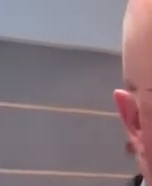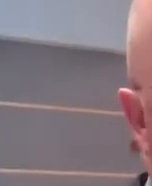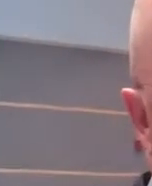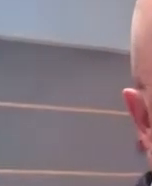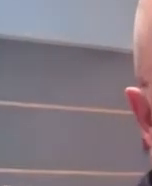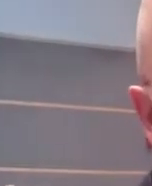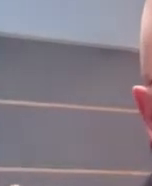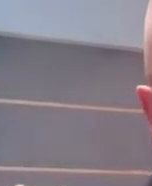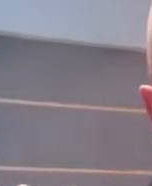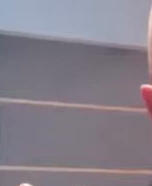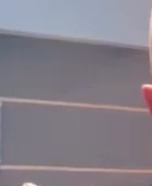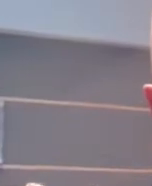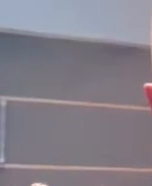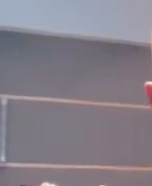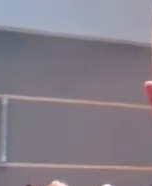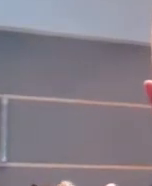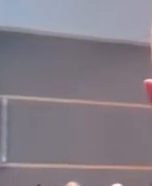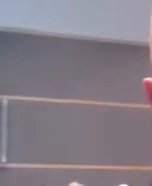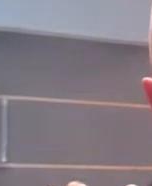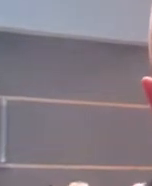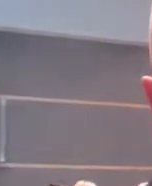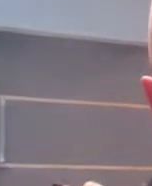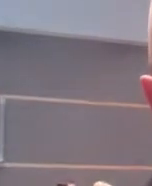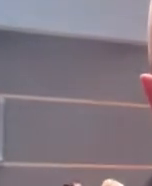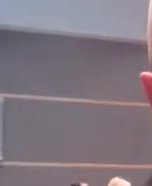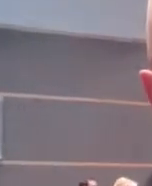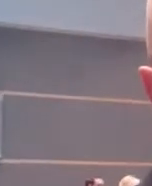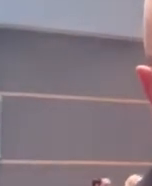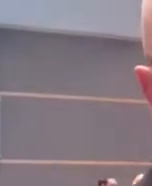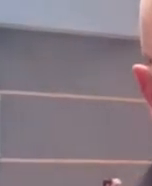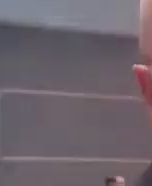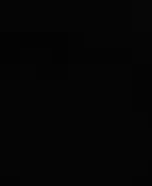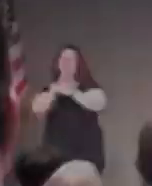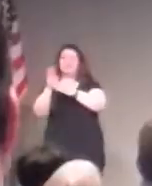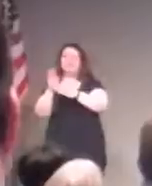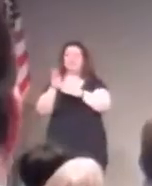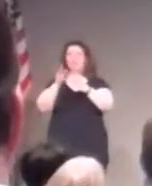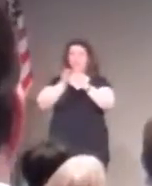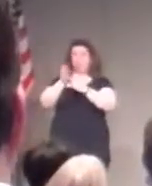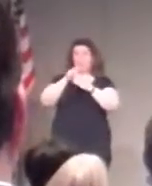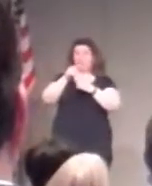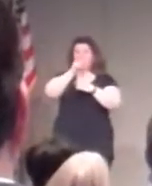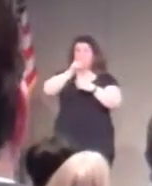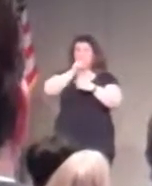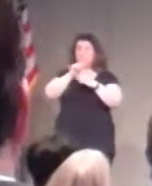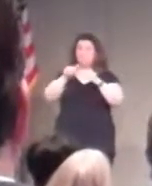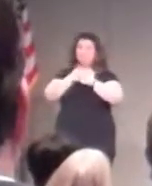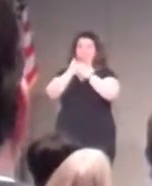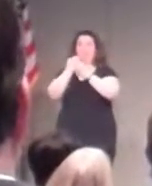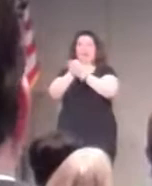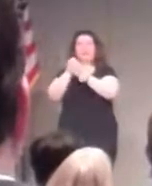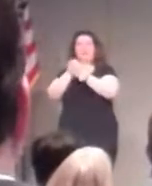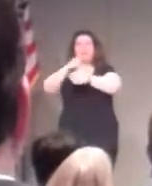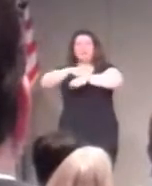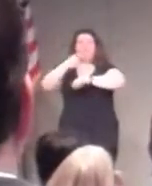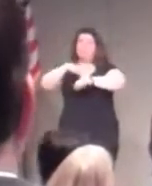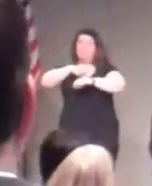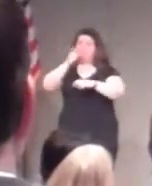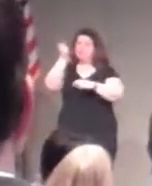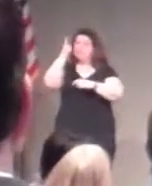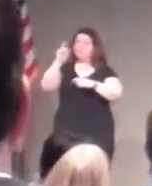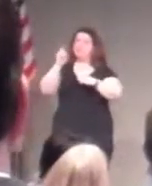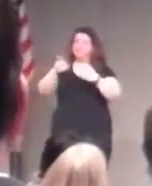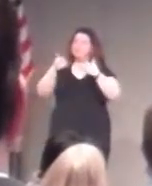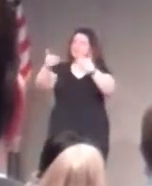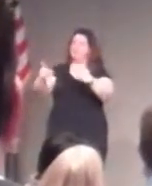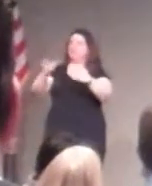supportive of Hudson's, of our initiative of Keep Hudson Safe. We have understood the need to continue moving forward